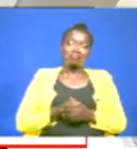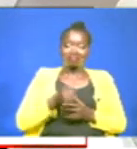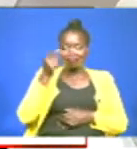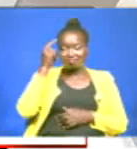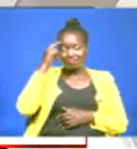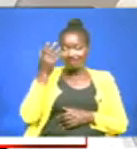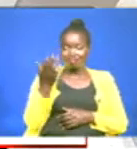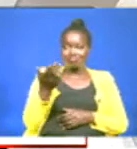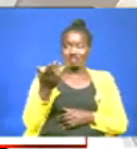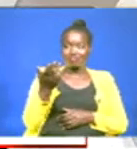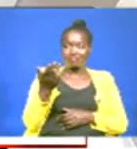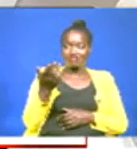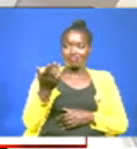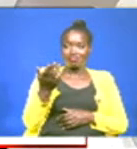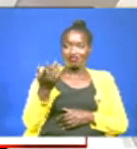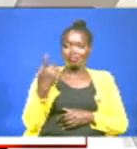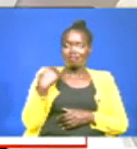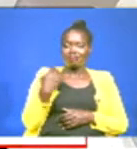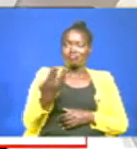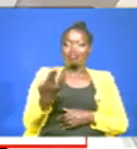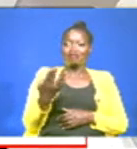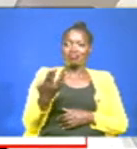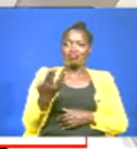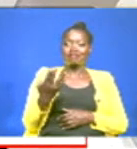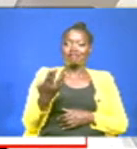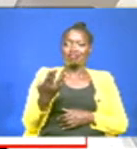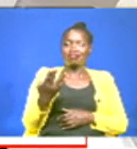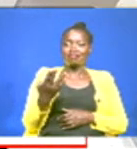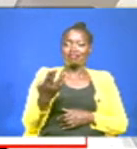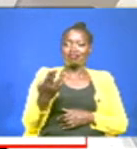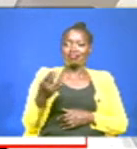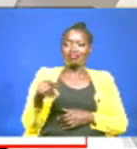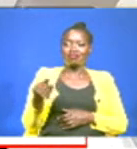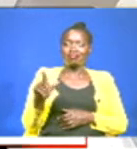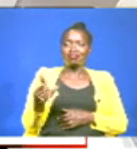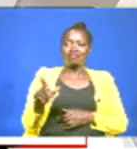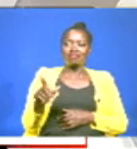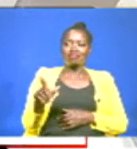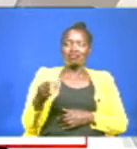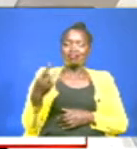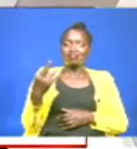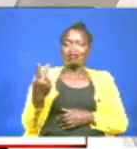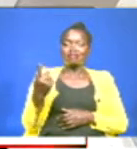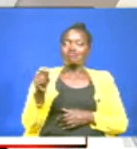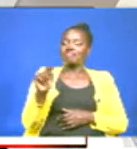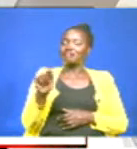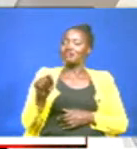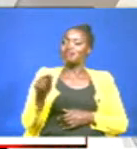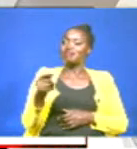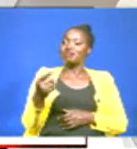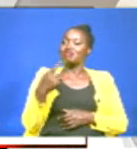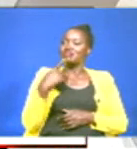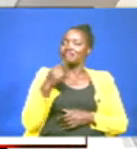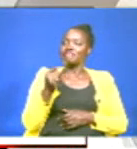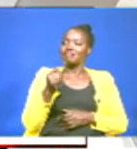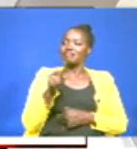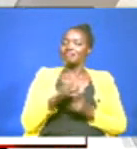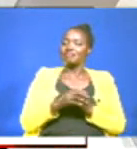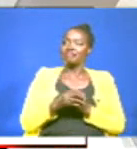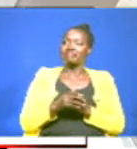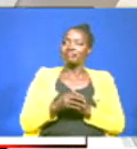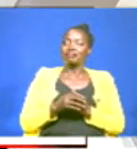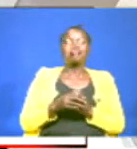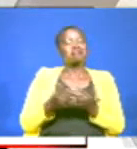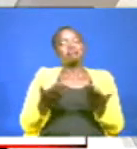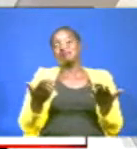So, we are currently number 4 yeah. on the Premier League table with 32 points. Yeah. So, we are doing good. We